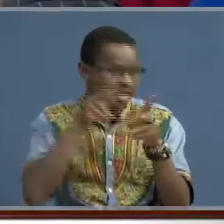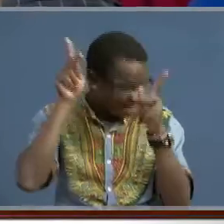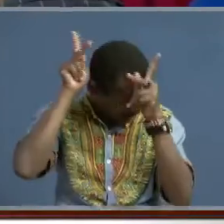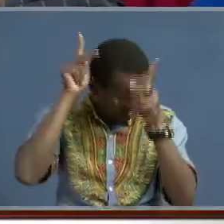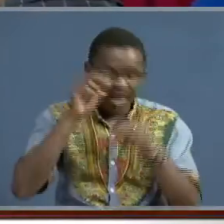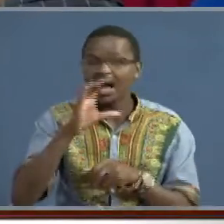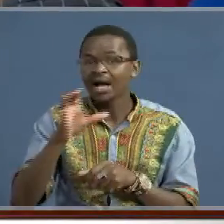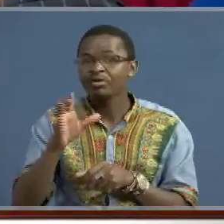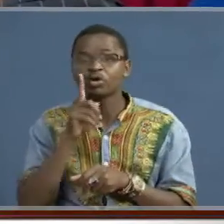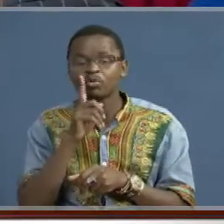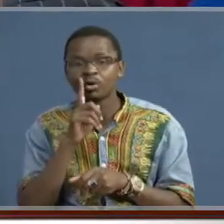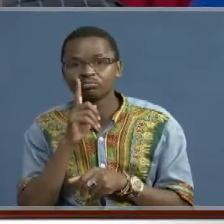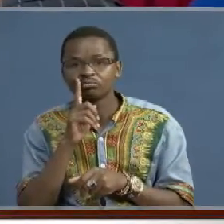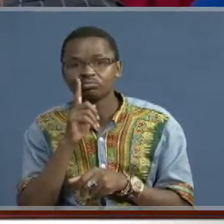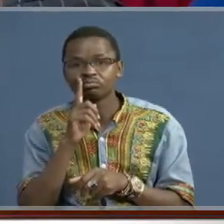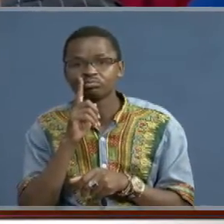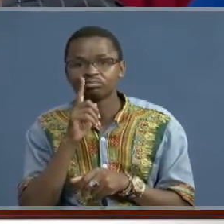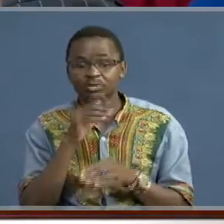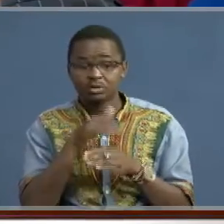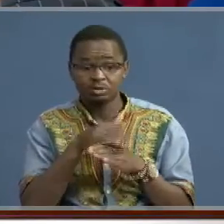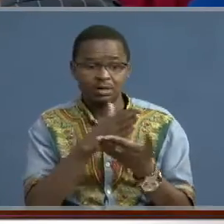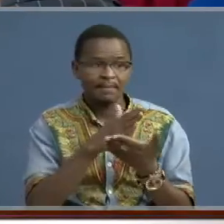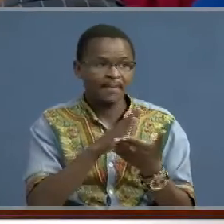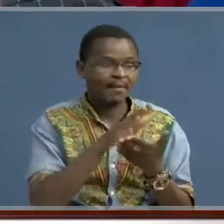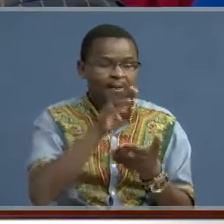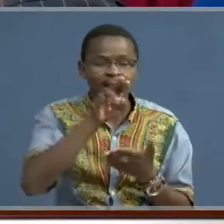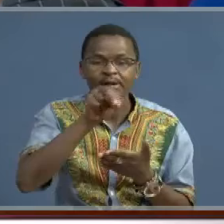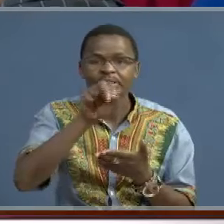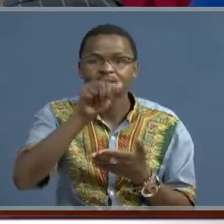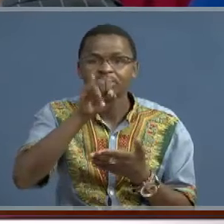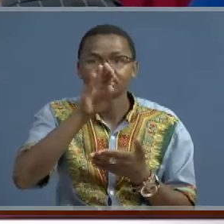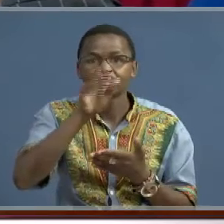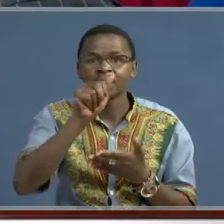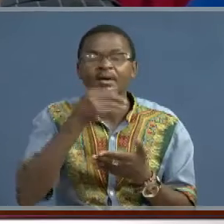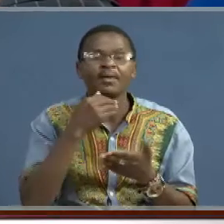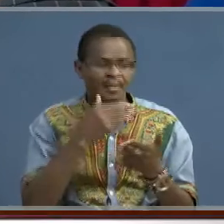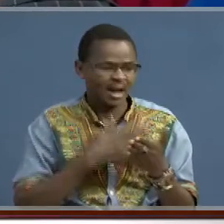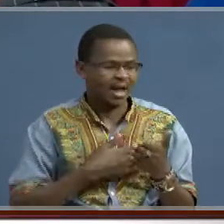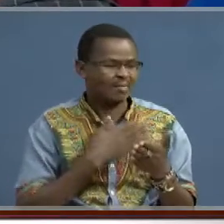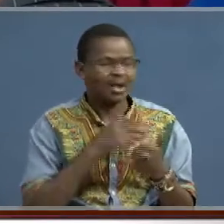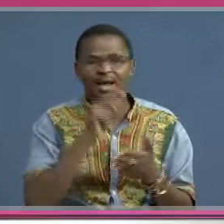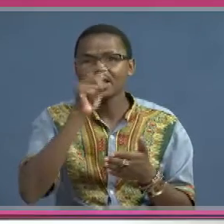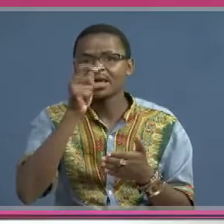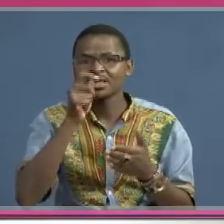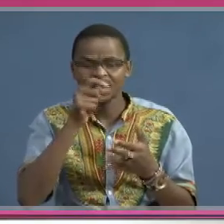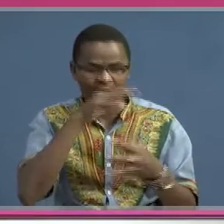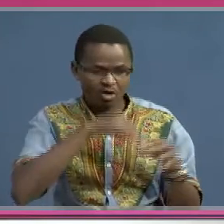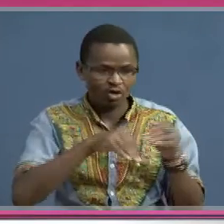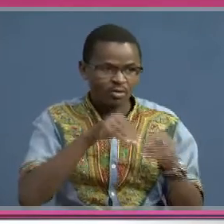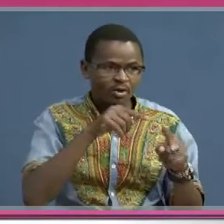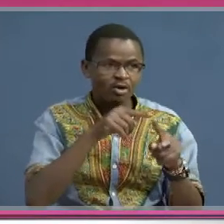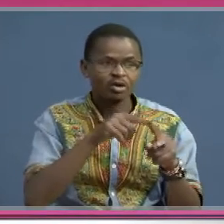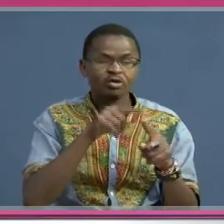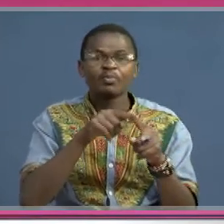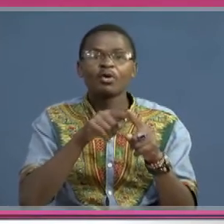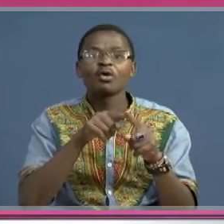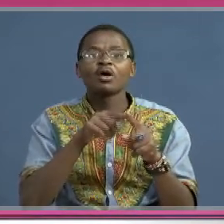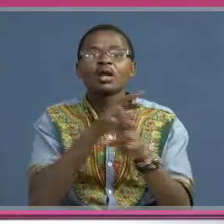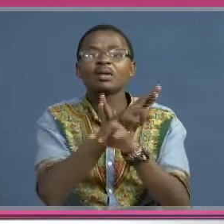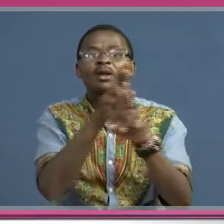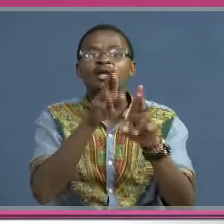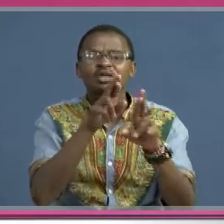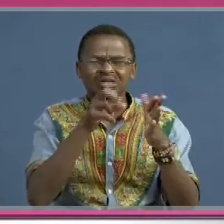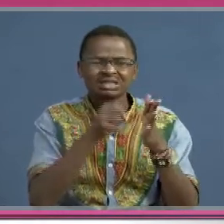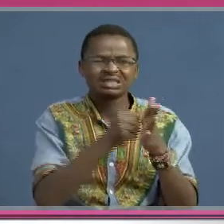in Kakamega County. On his part, the Namibian president appreciated Kenya's contribution to Namibia's liberation